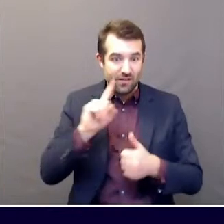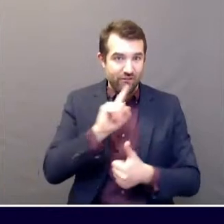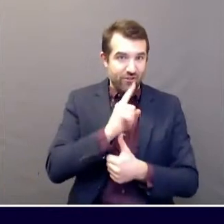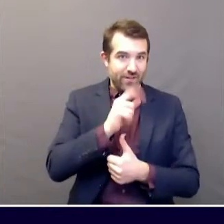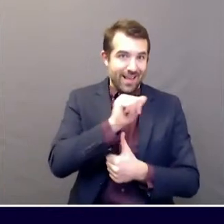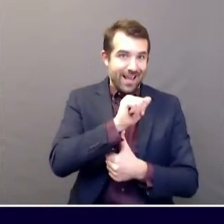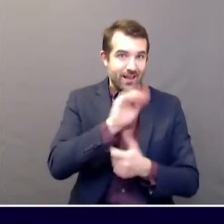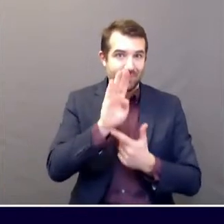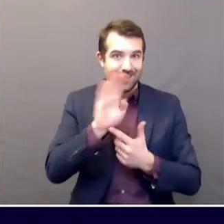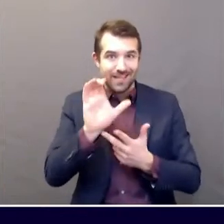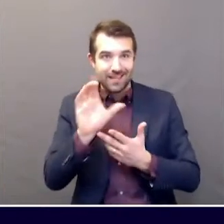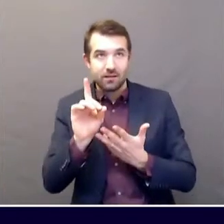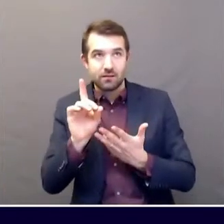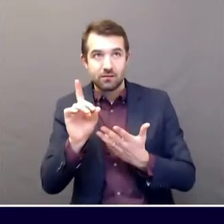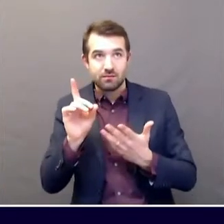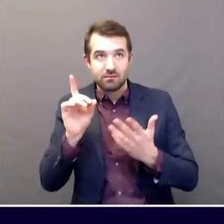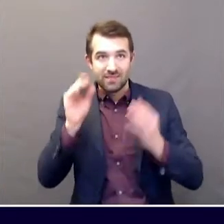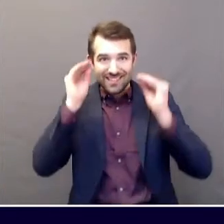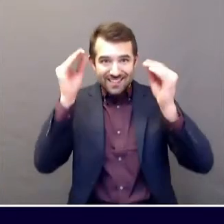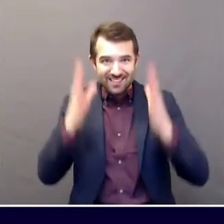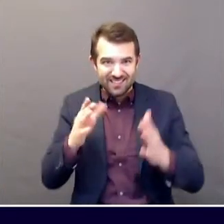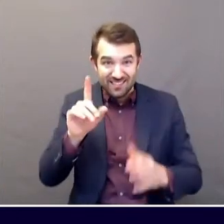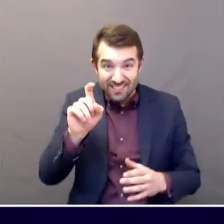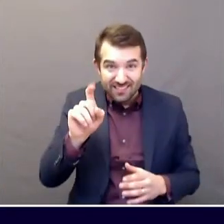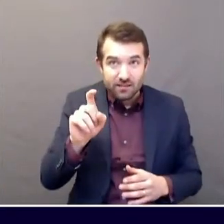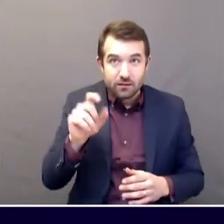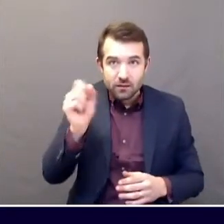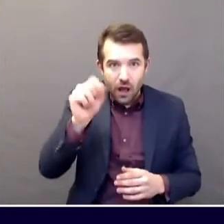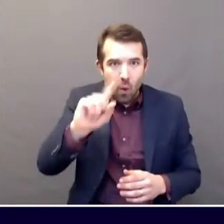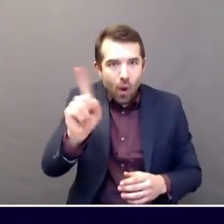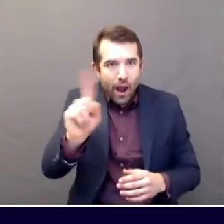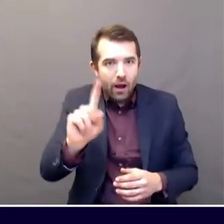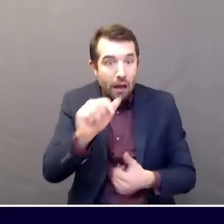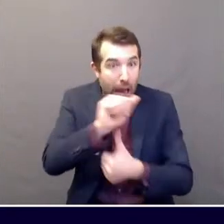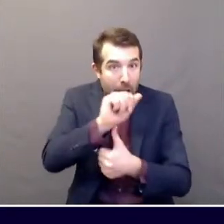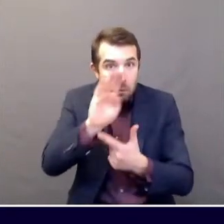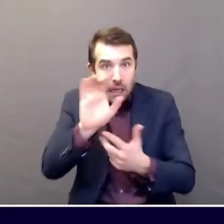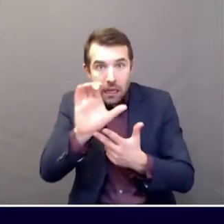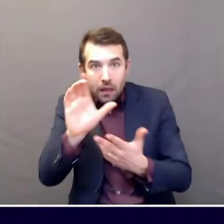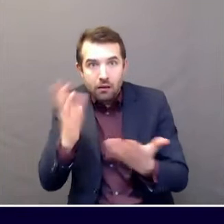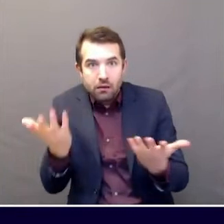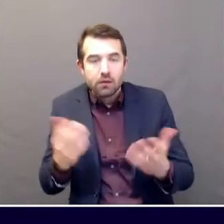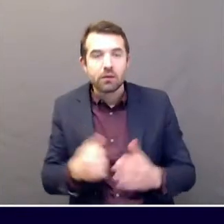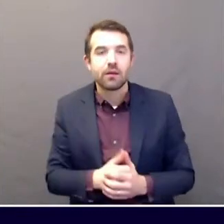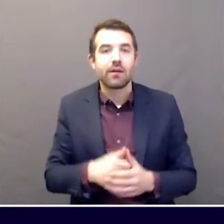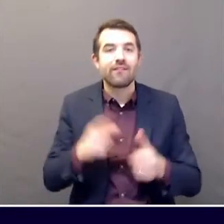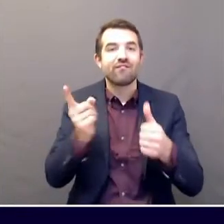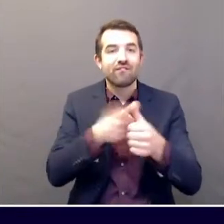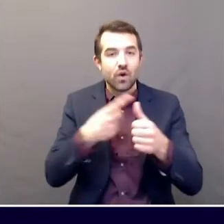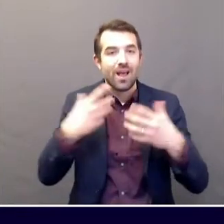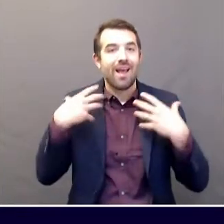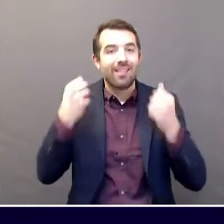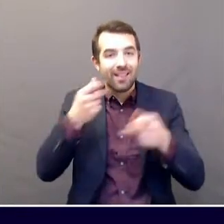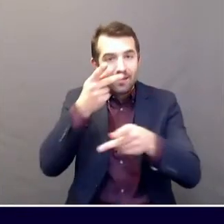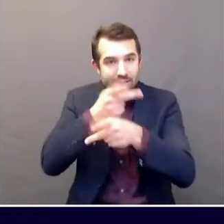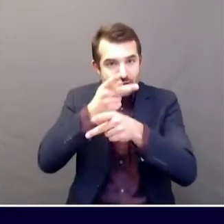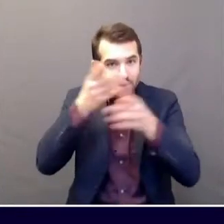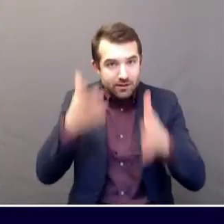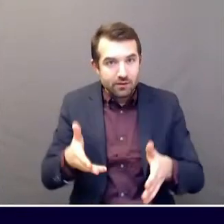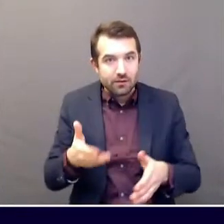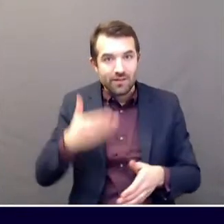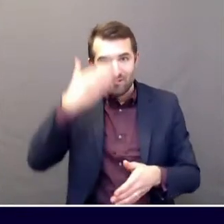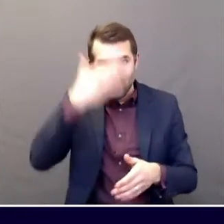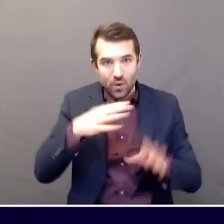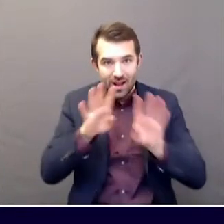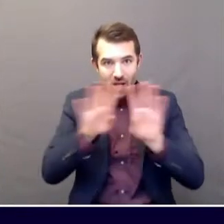yes. No, we're trying to get through the healthcare workers, the frontline people, and the people 70 and over. That's going to take